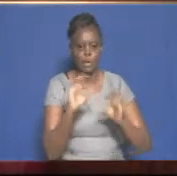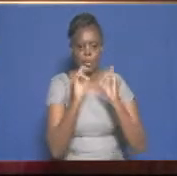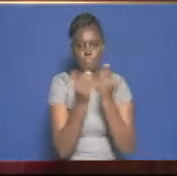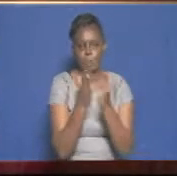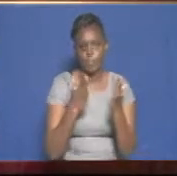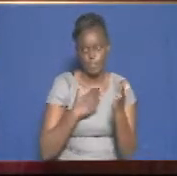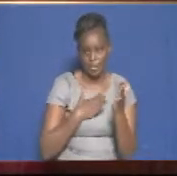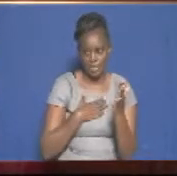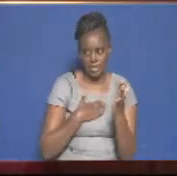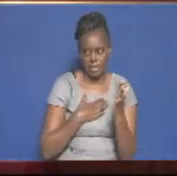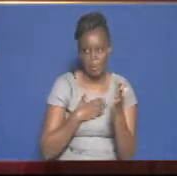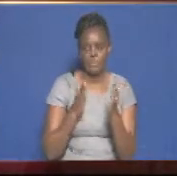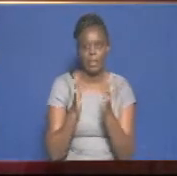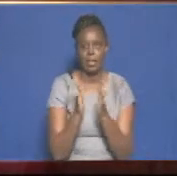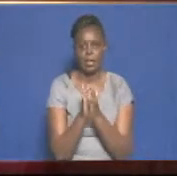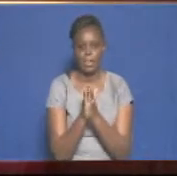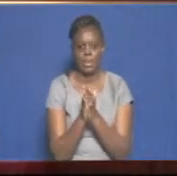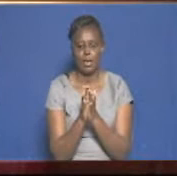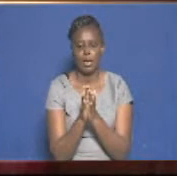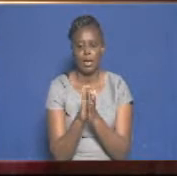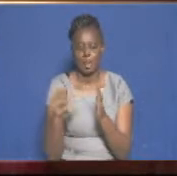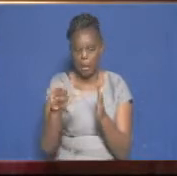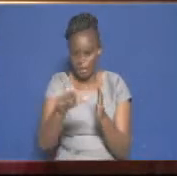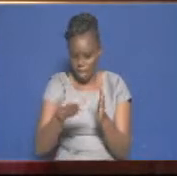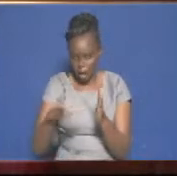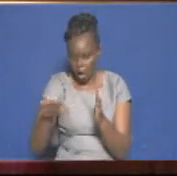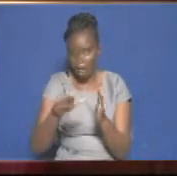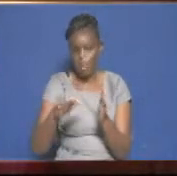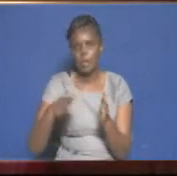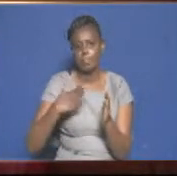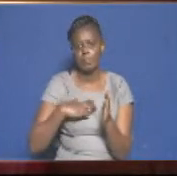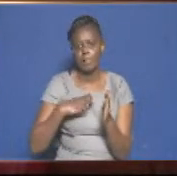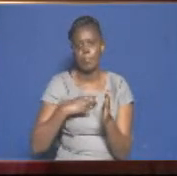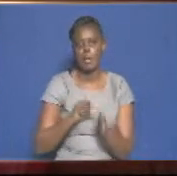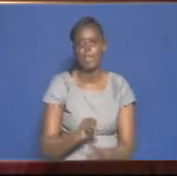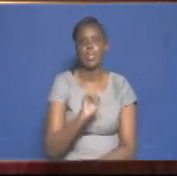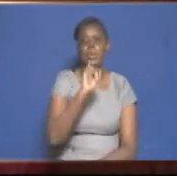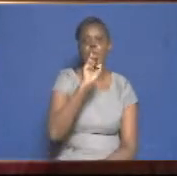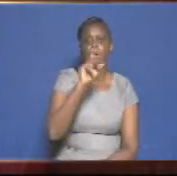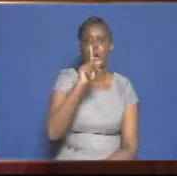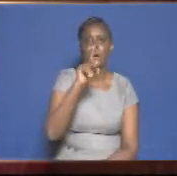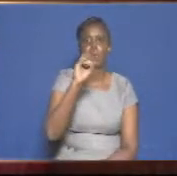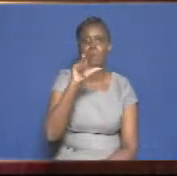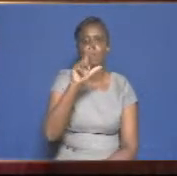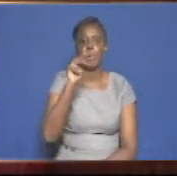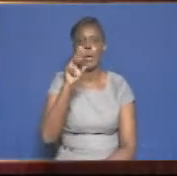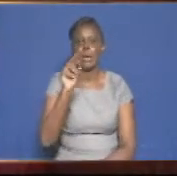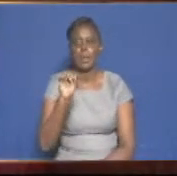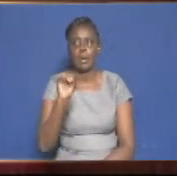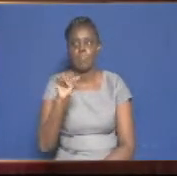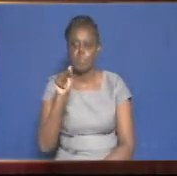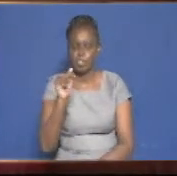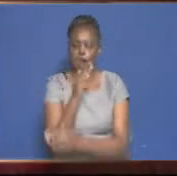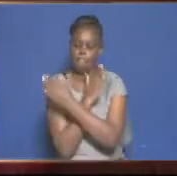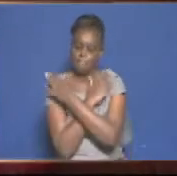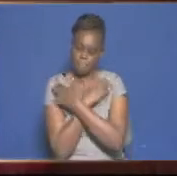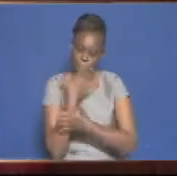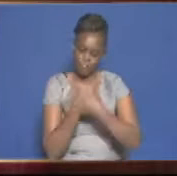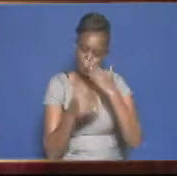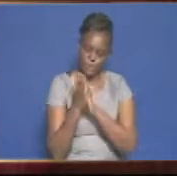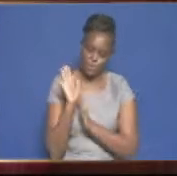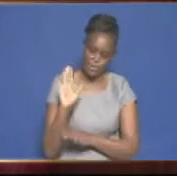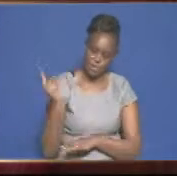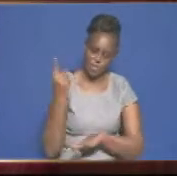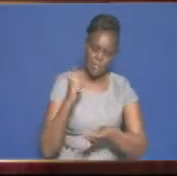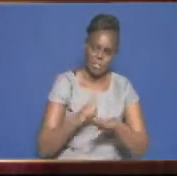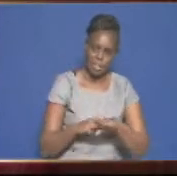family, my constituency, people of Ikolomani, Mr. Speaker. Jakoyo was my friend. I interacted with him the